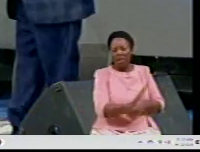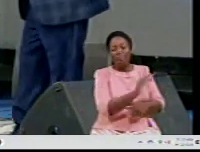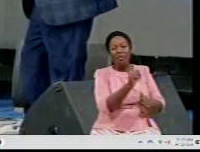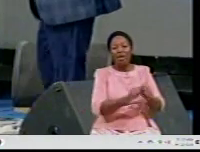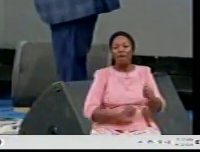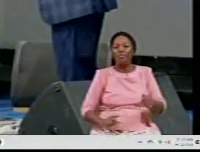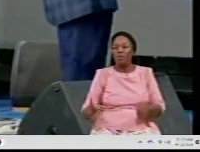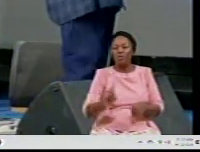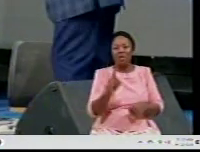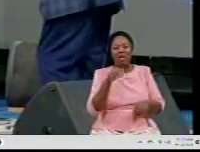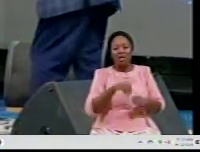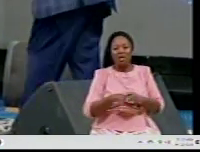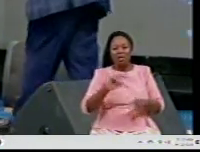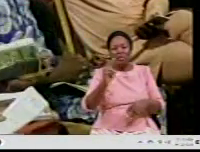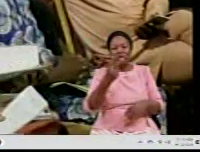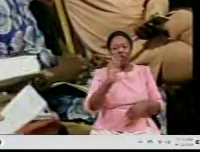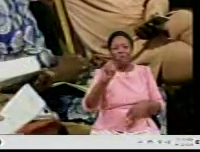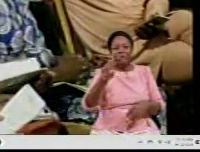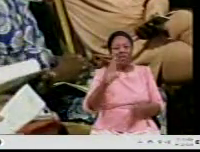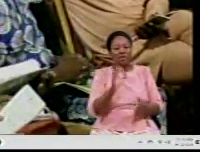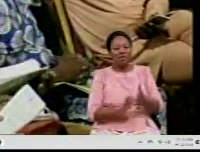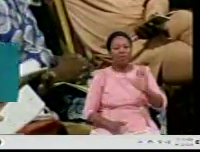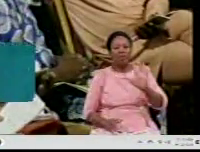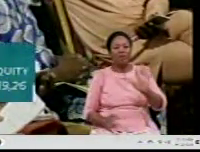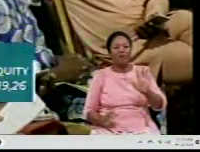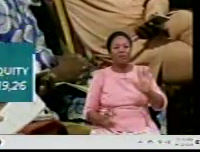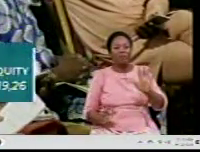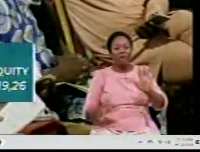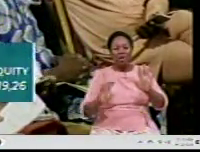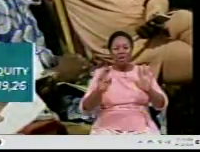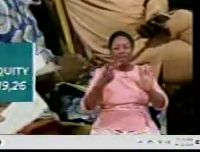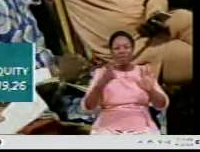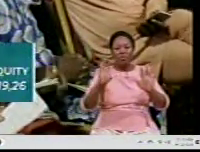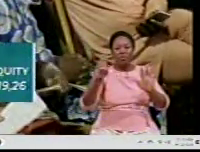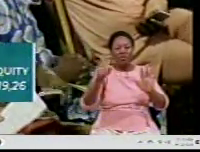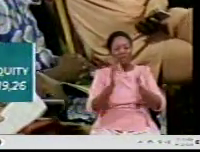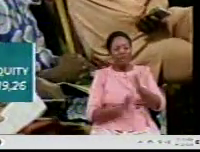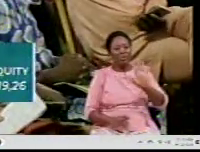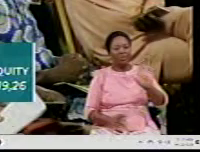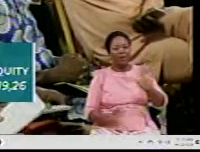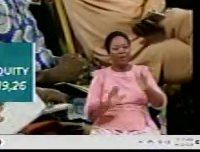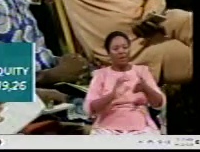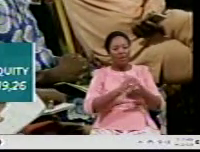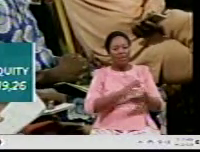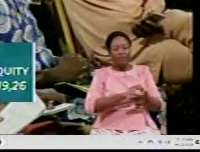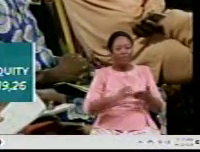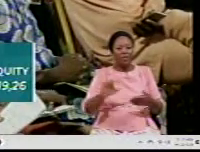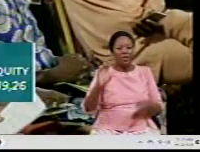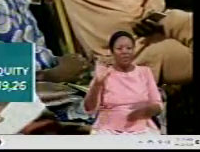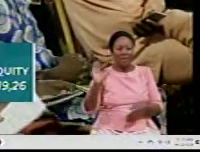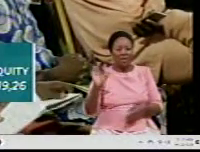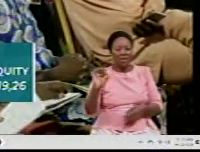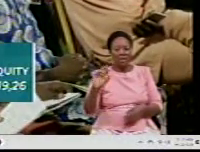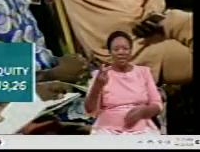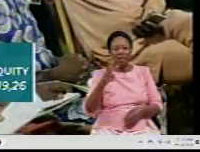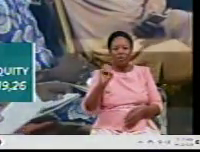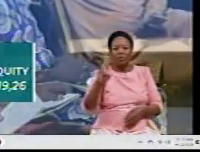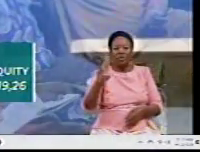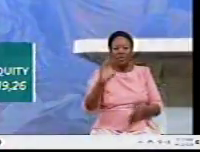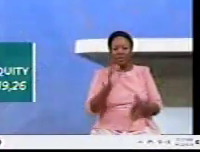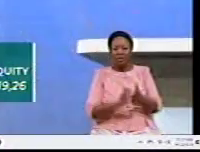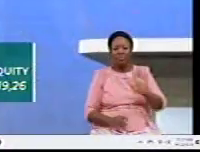In 2 Corinthians chapter 5, reading there from verse 19. 2 Corinthians